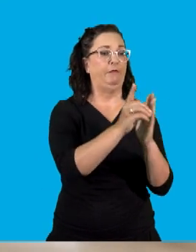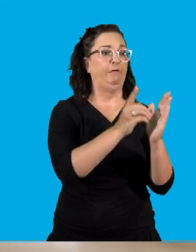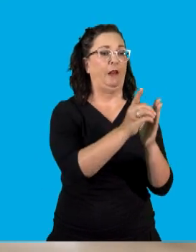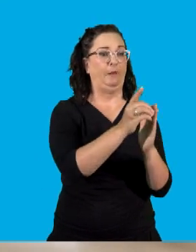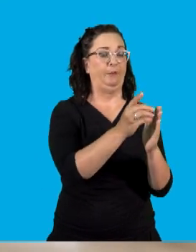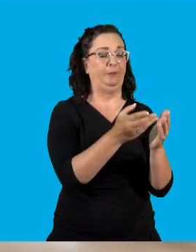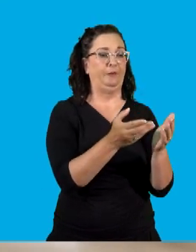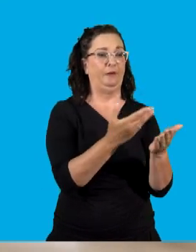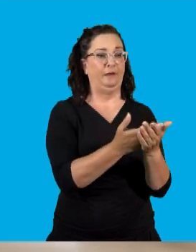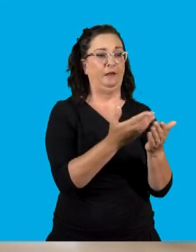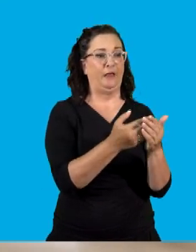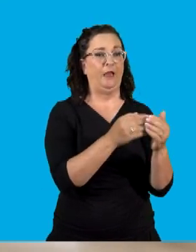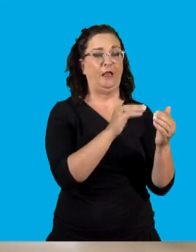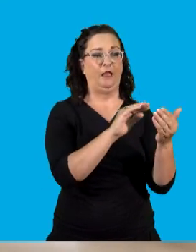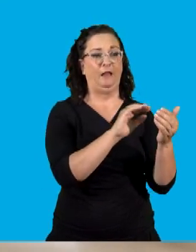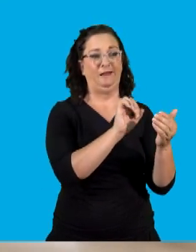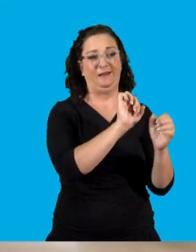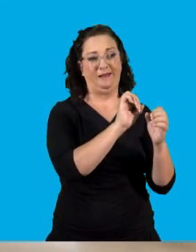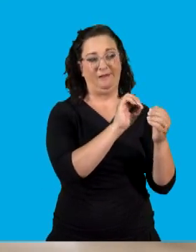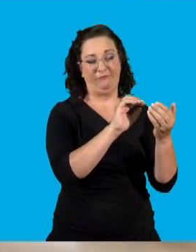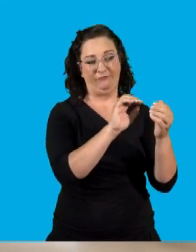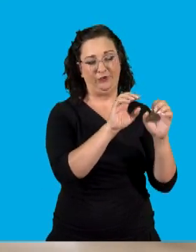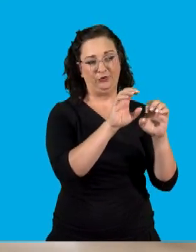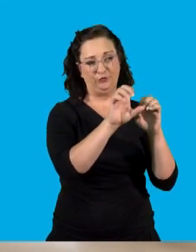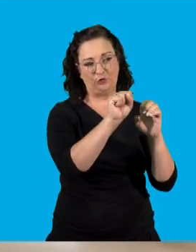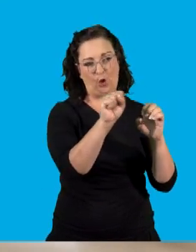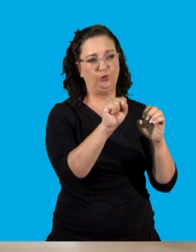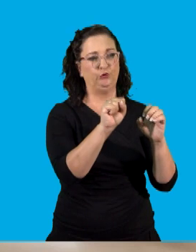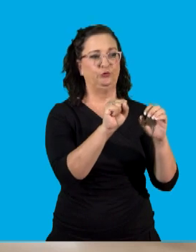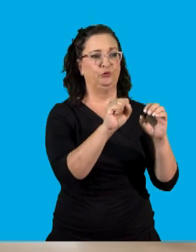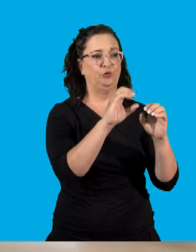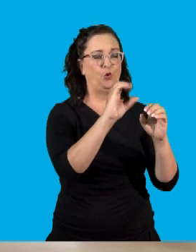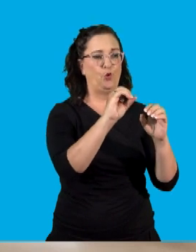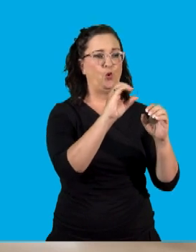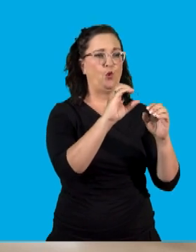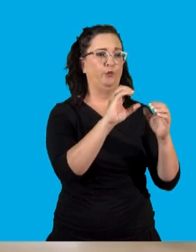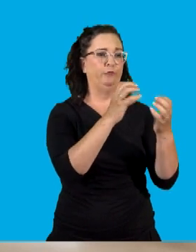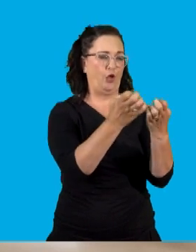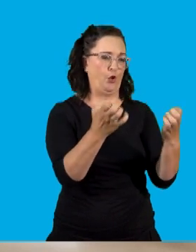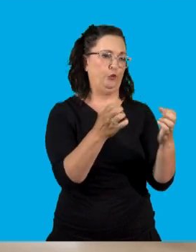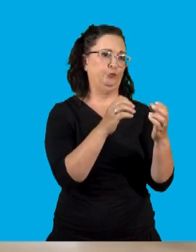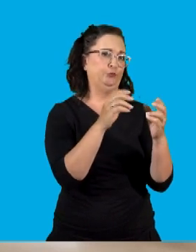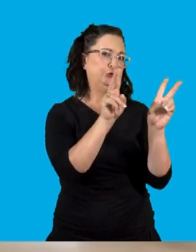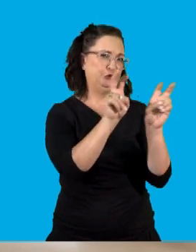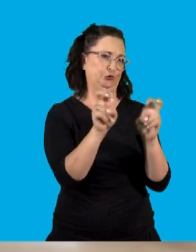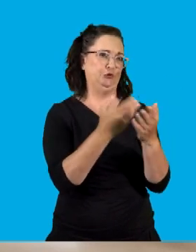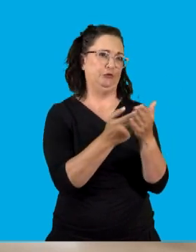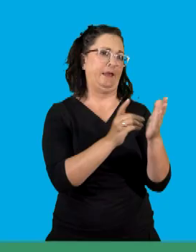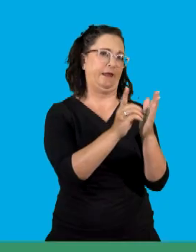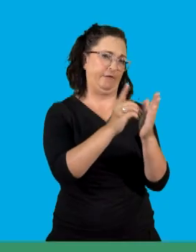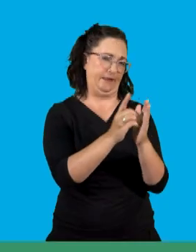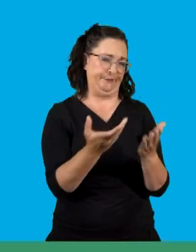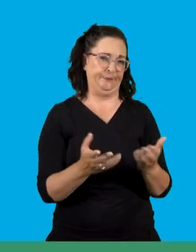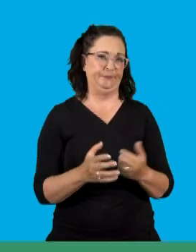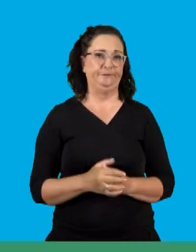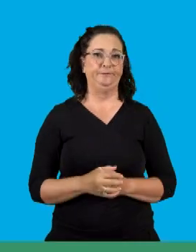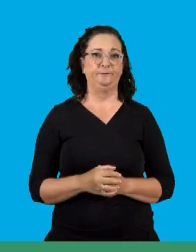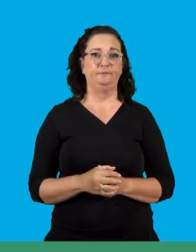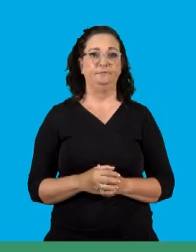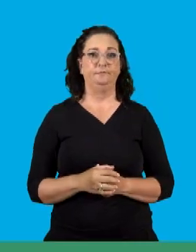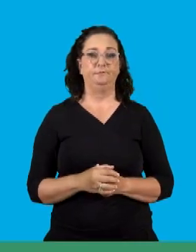to alleviate the socioeconomic issues that are affecting the communities. Discuss the impact